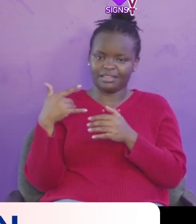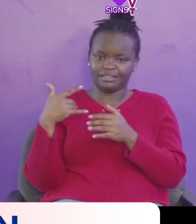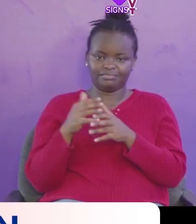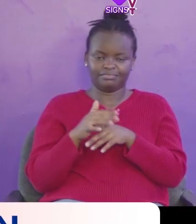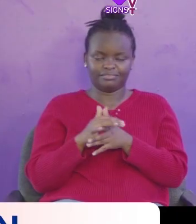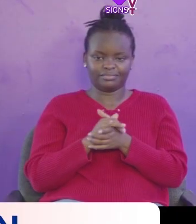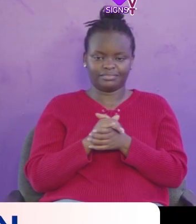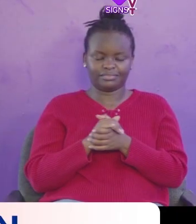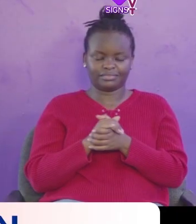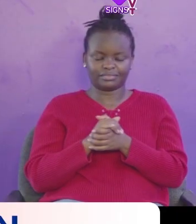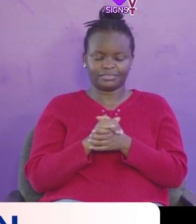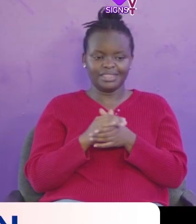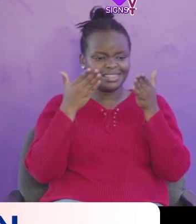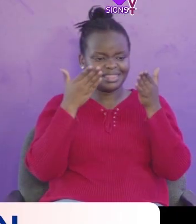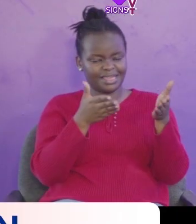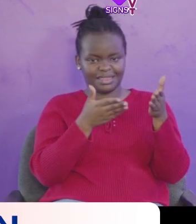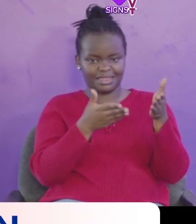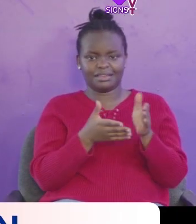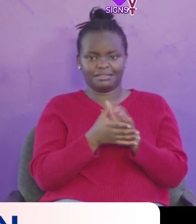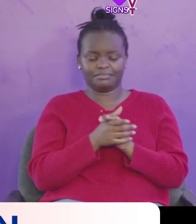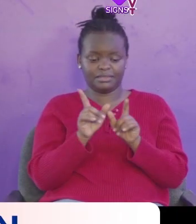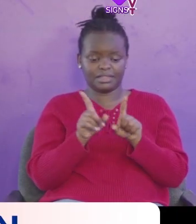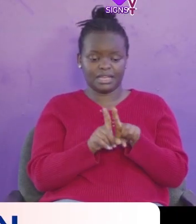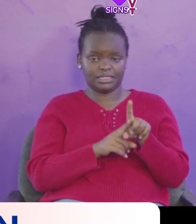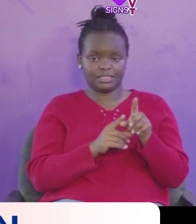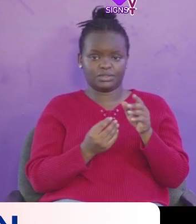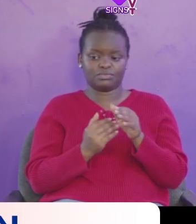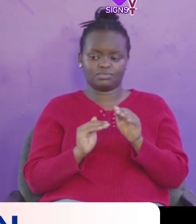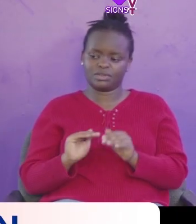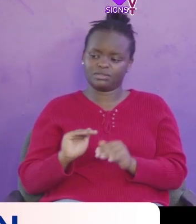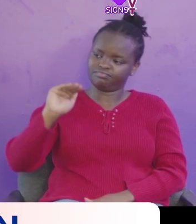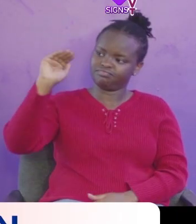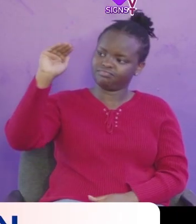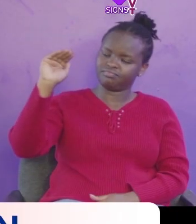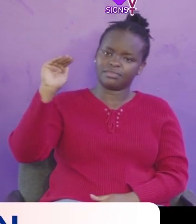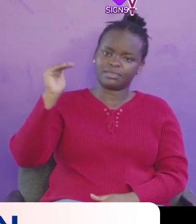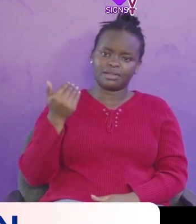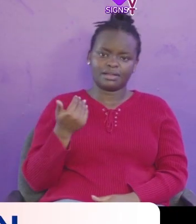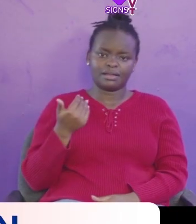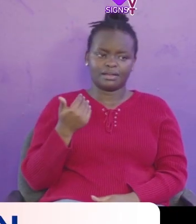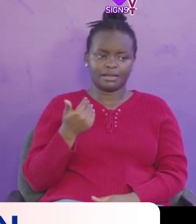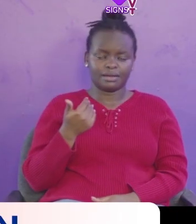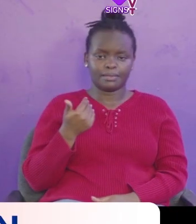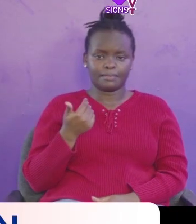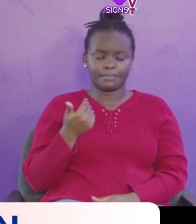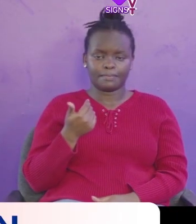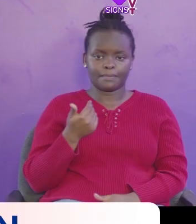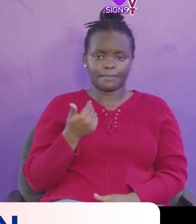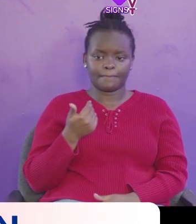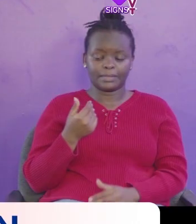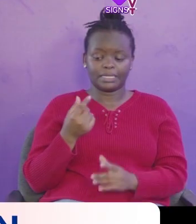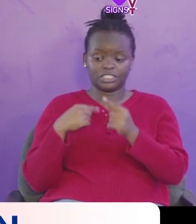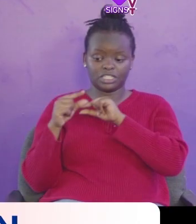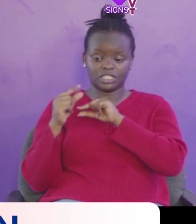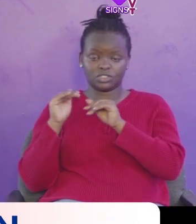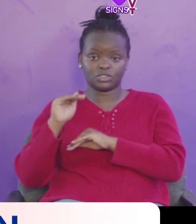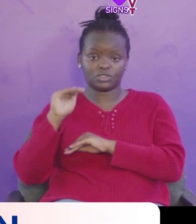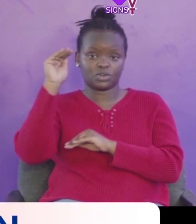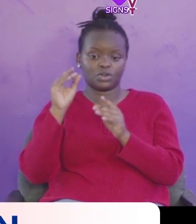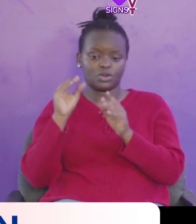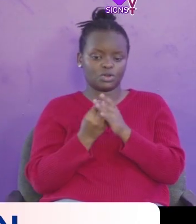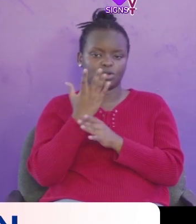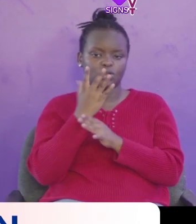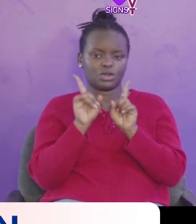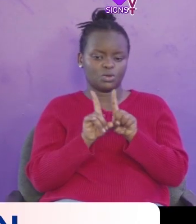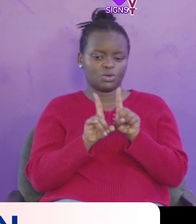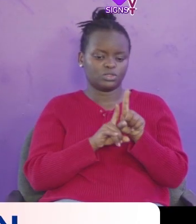vitochi. Hapo Mukuru. As we are growing, we will not like pia generation ina grow to grow in that state. Bado